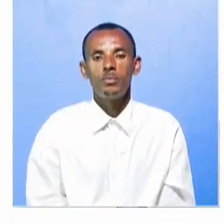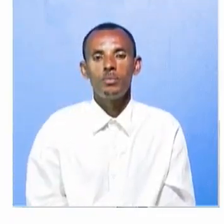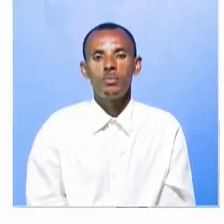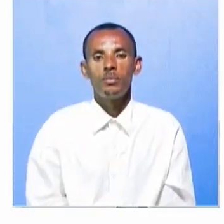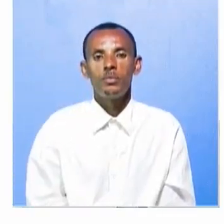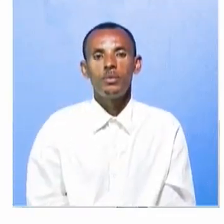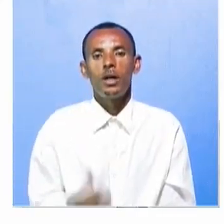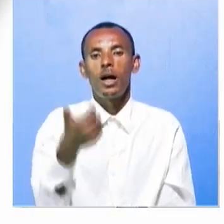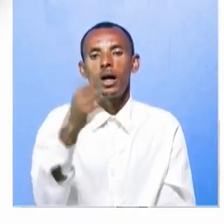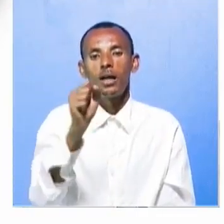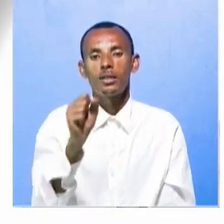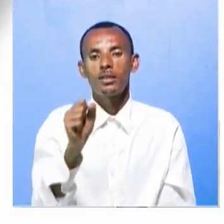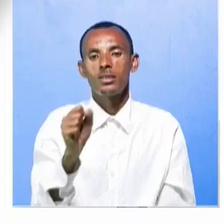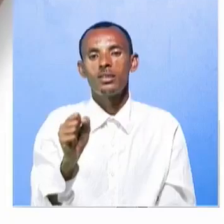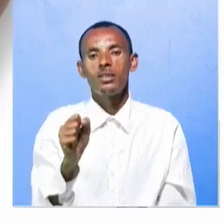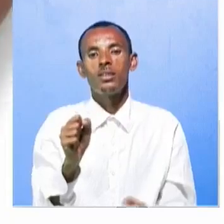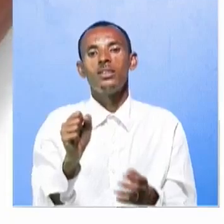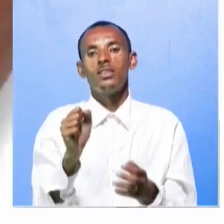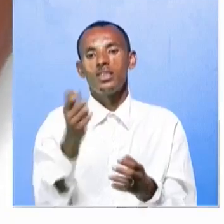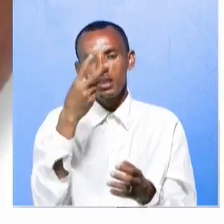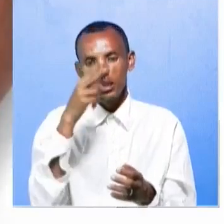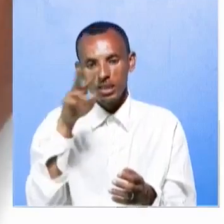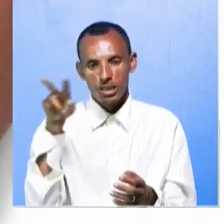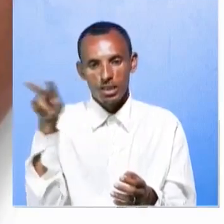as shown in the figure below.